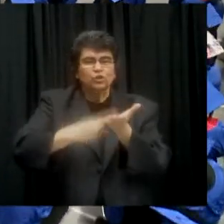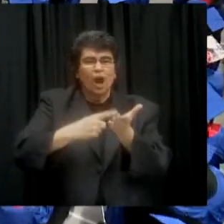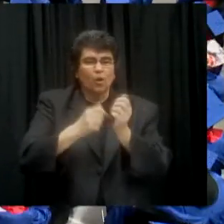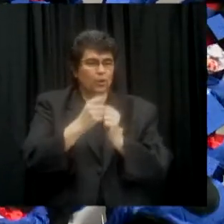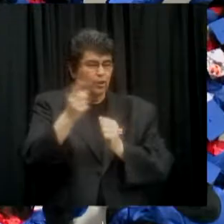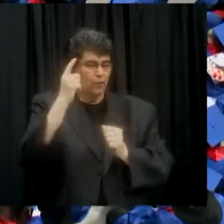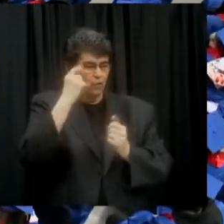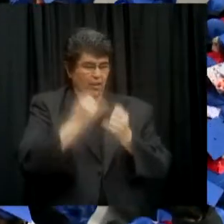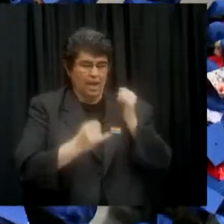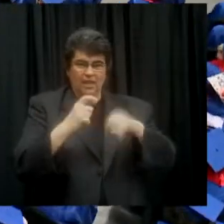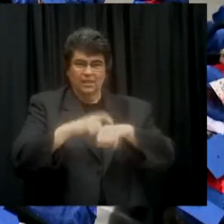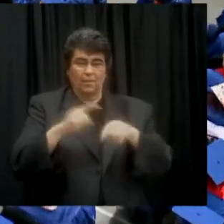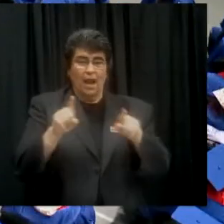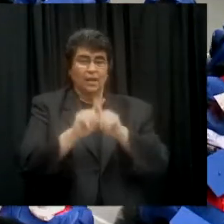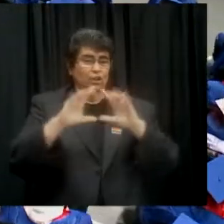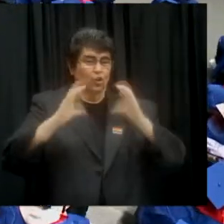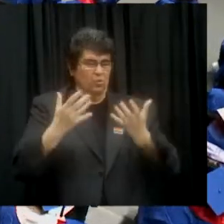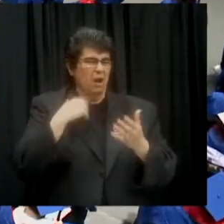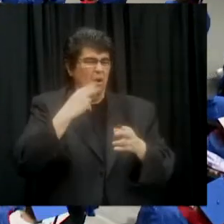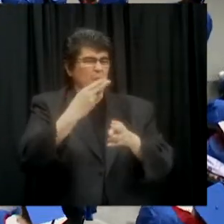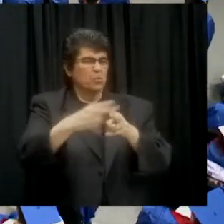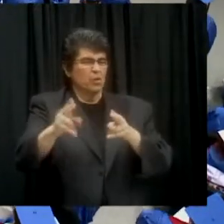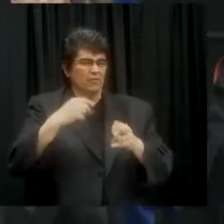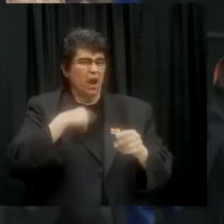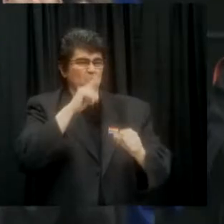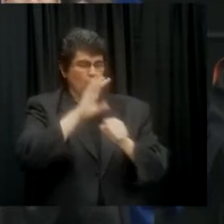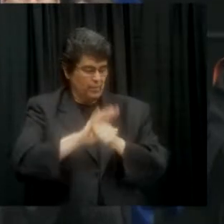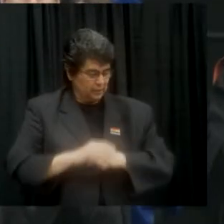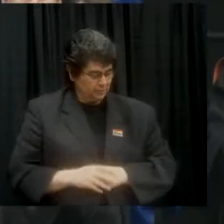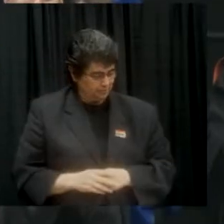last time as a group. I'll be brief, I promise you.